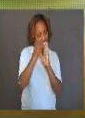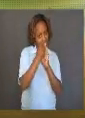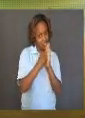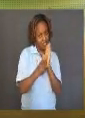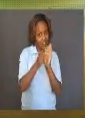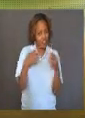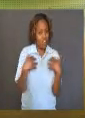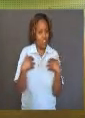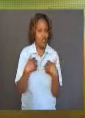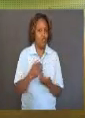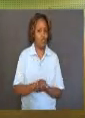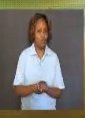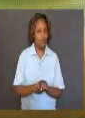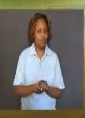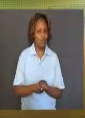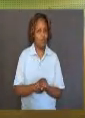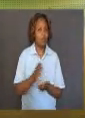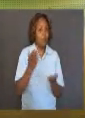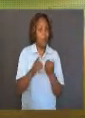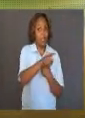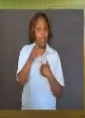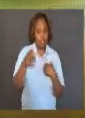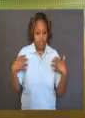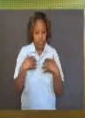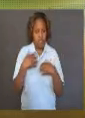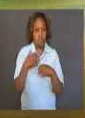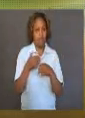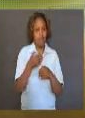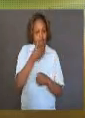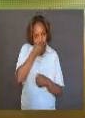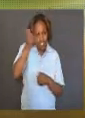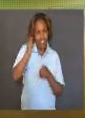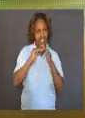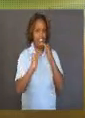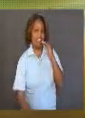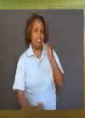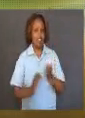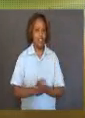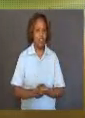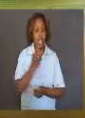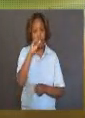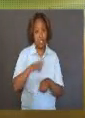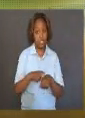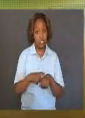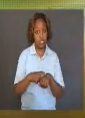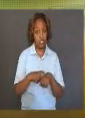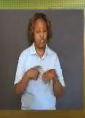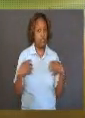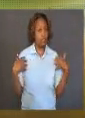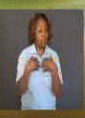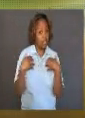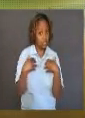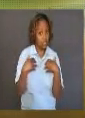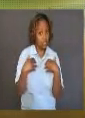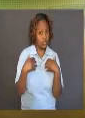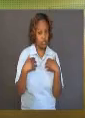your fears makes them less frightening. Sometimes fear is so great